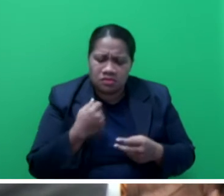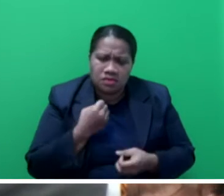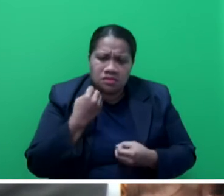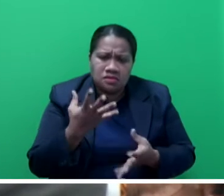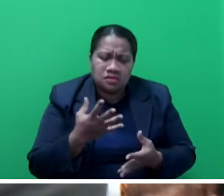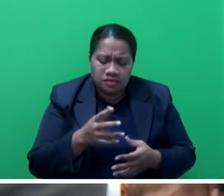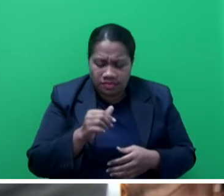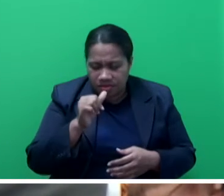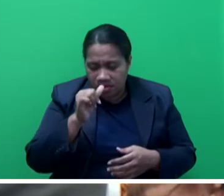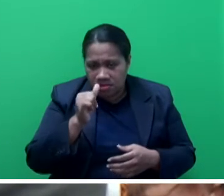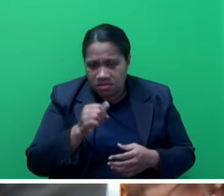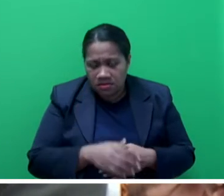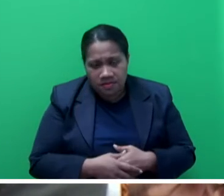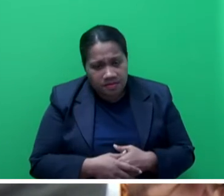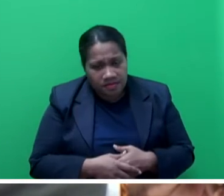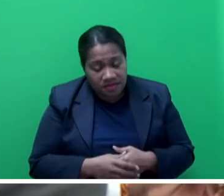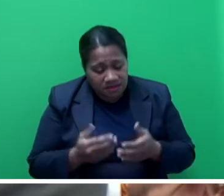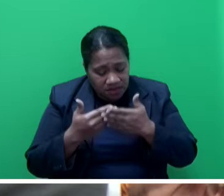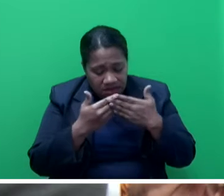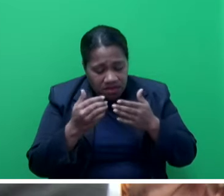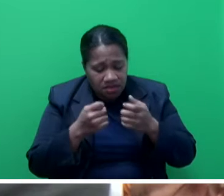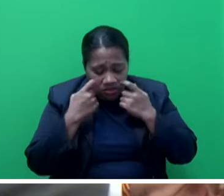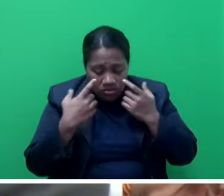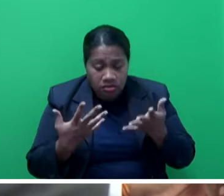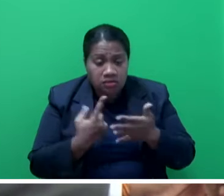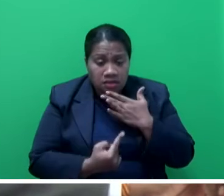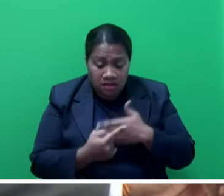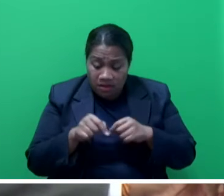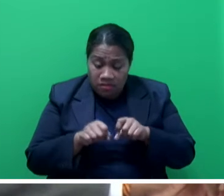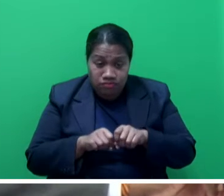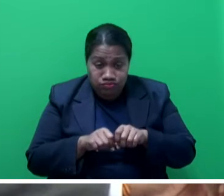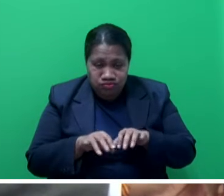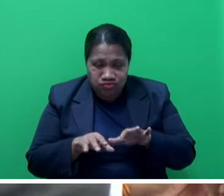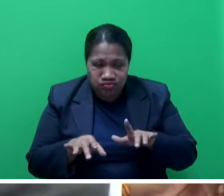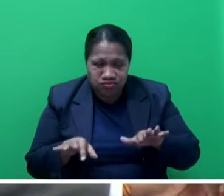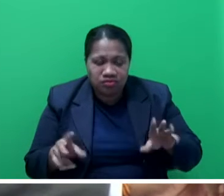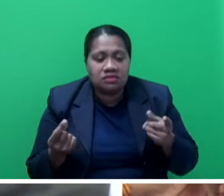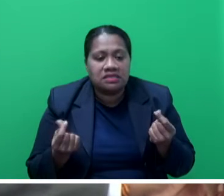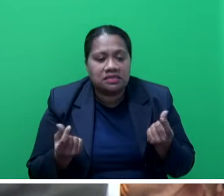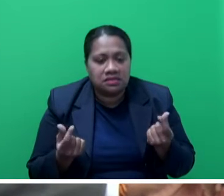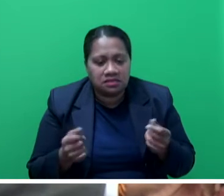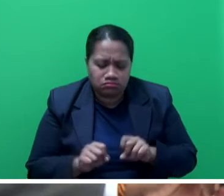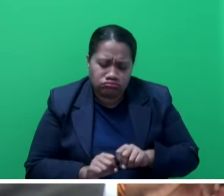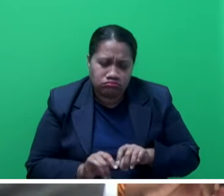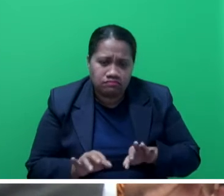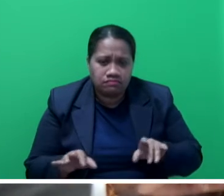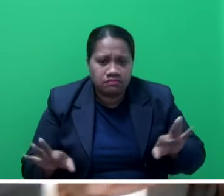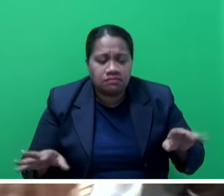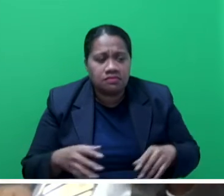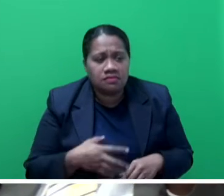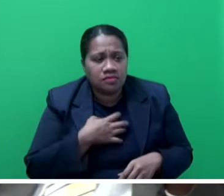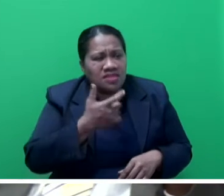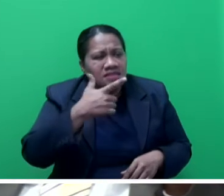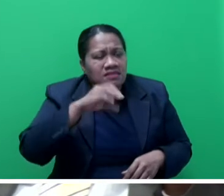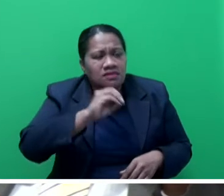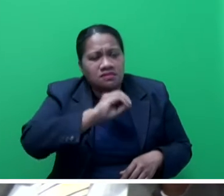variant. Studies show that these variants spread more easily, more transmissible, up to 70% more transmissible than the